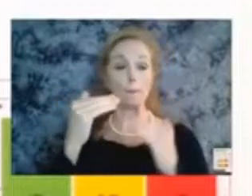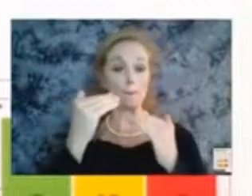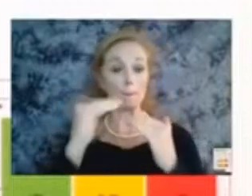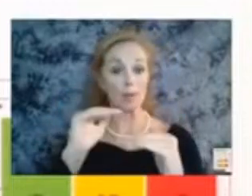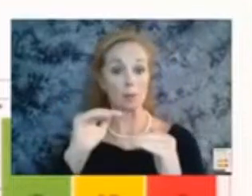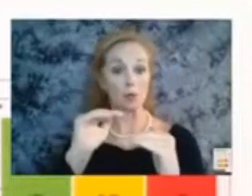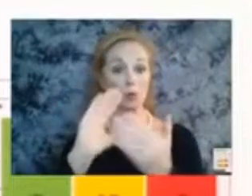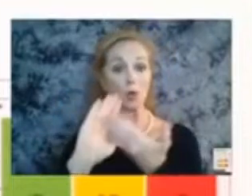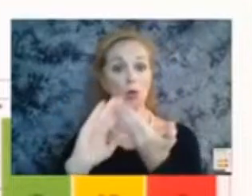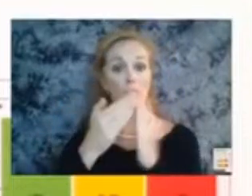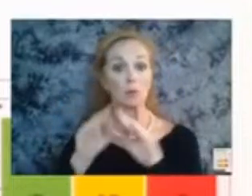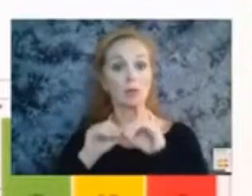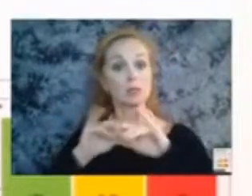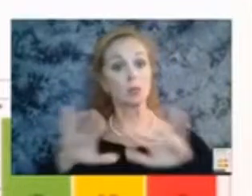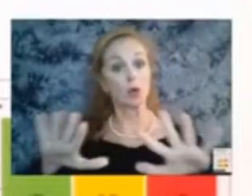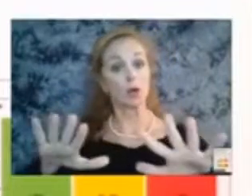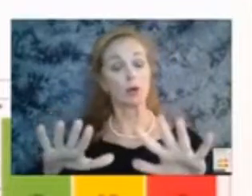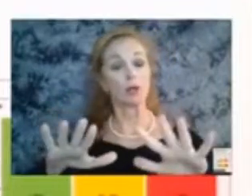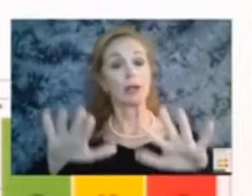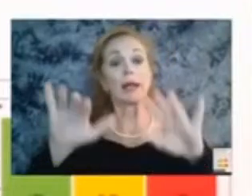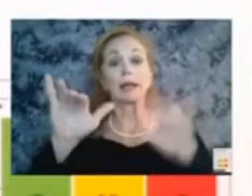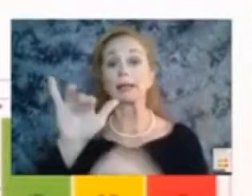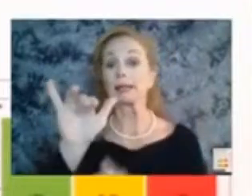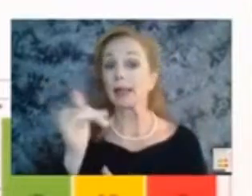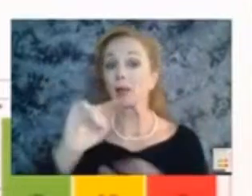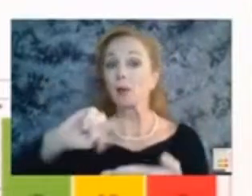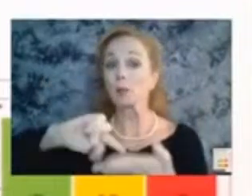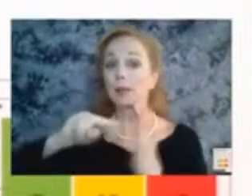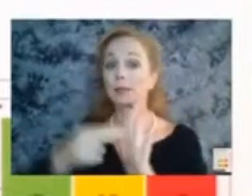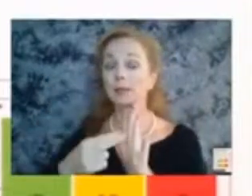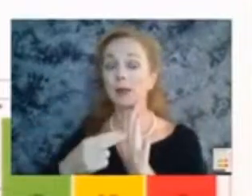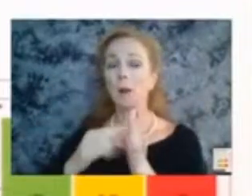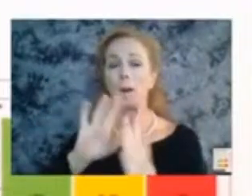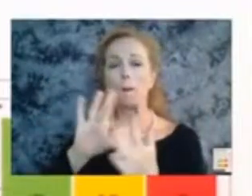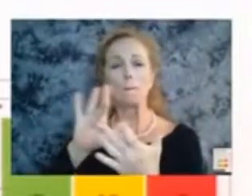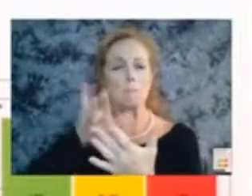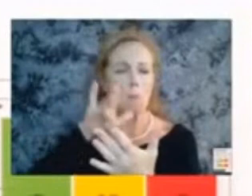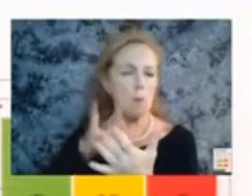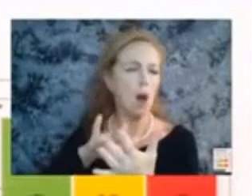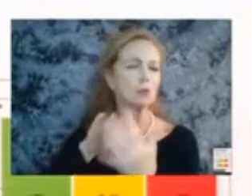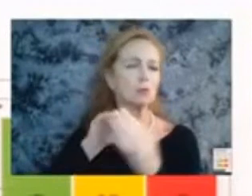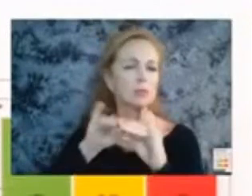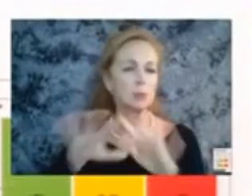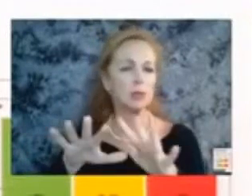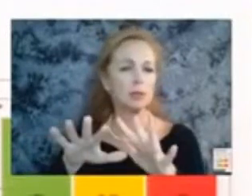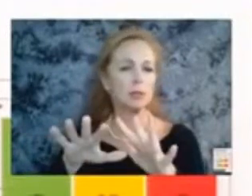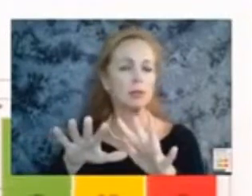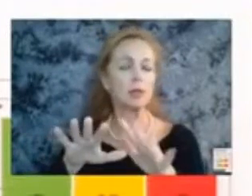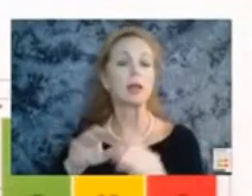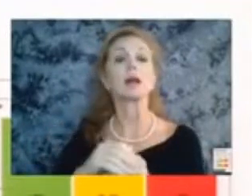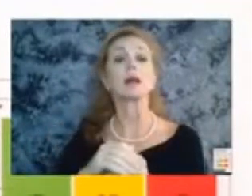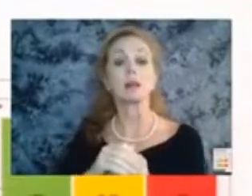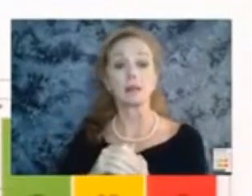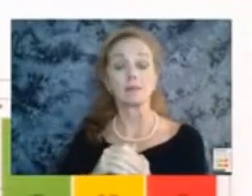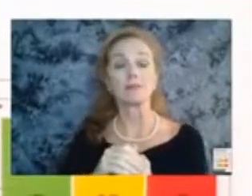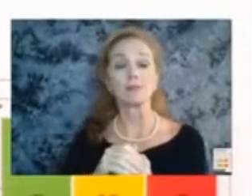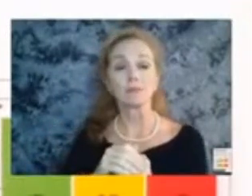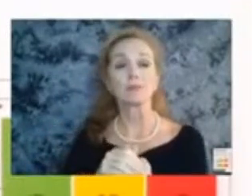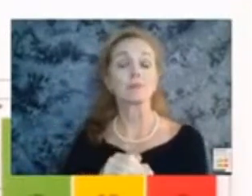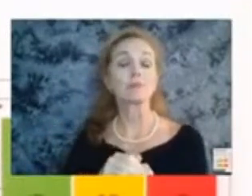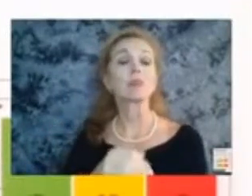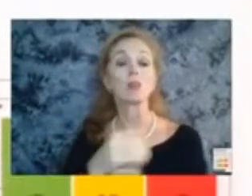spread. Yellow is moderate community spread, and substantial is what is indicated in